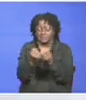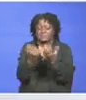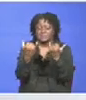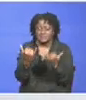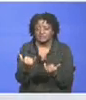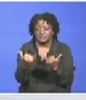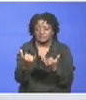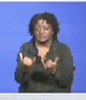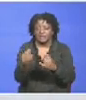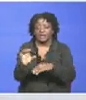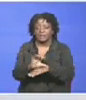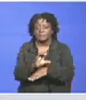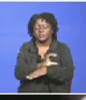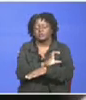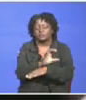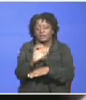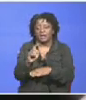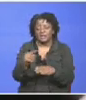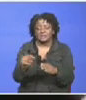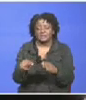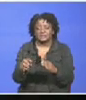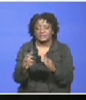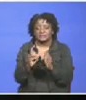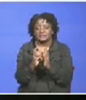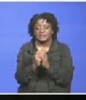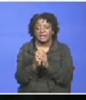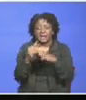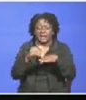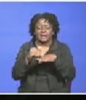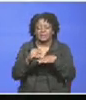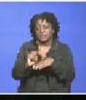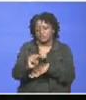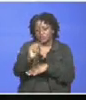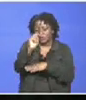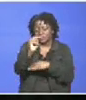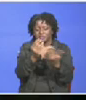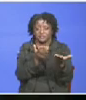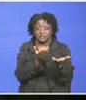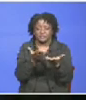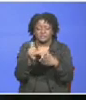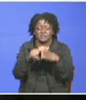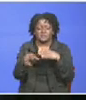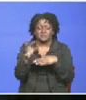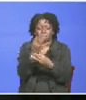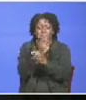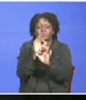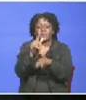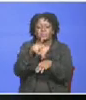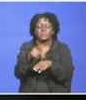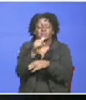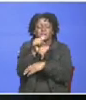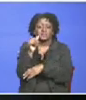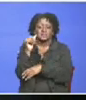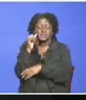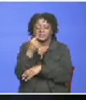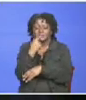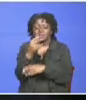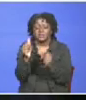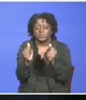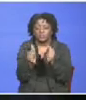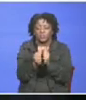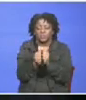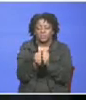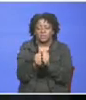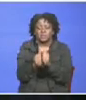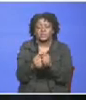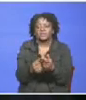the second phase of its high-definition television system at our northern service in Freeport yesterday. The Prime Minister noted that with the advent